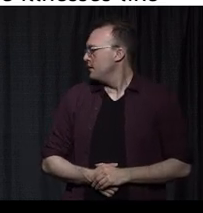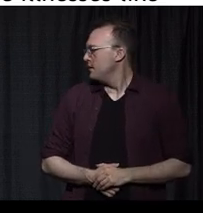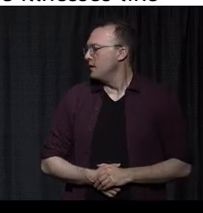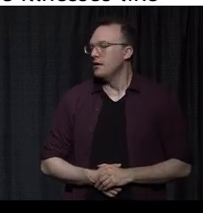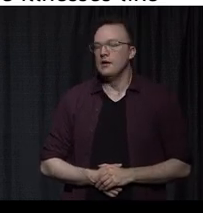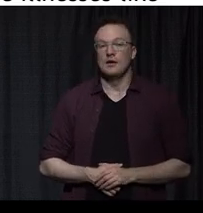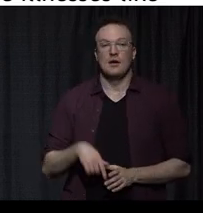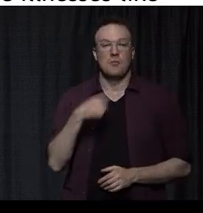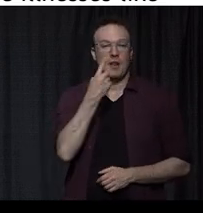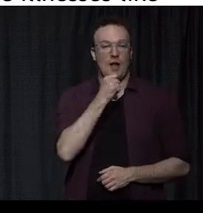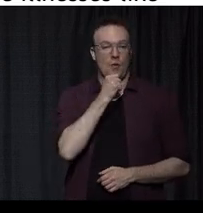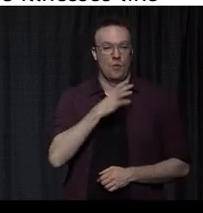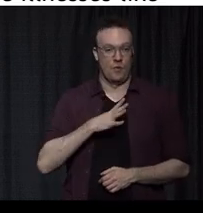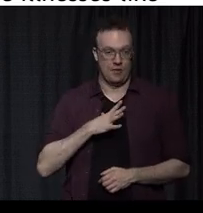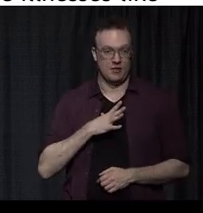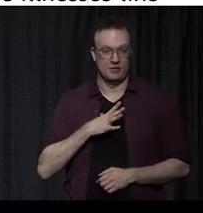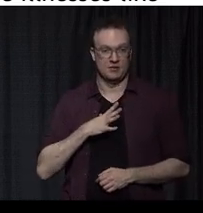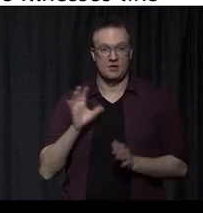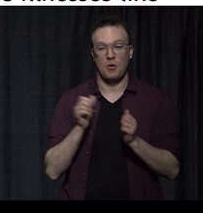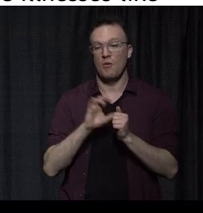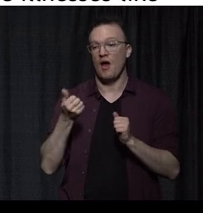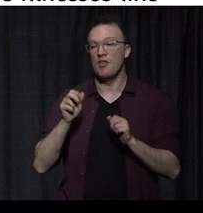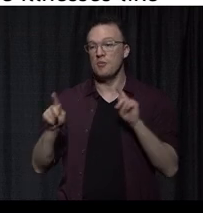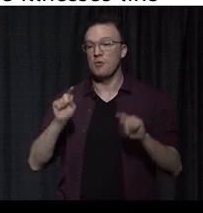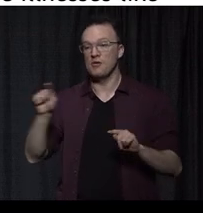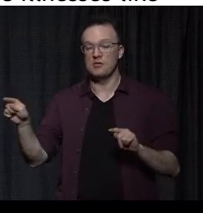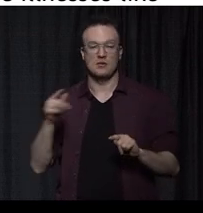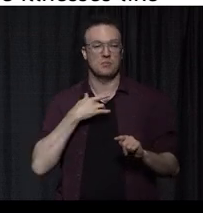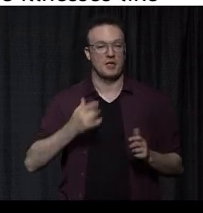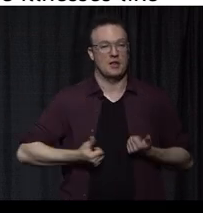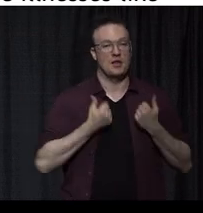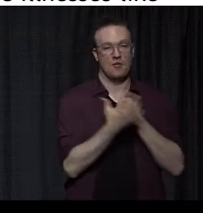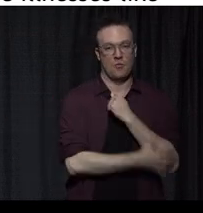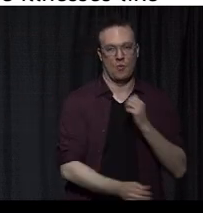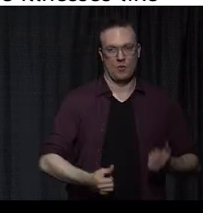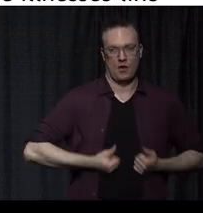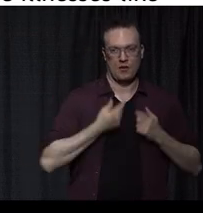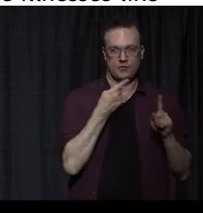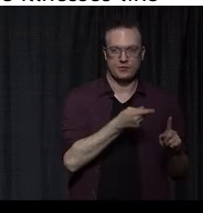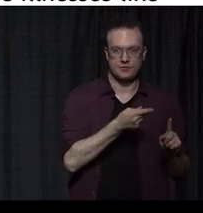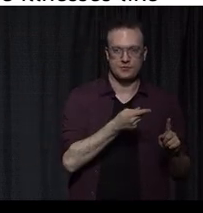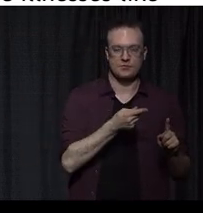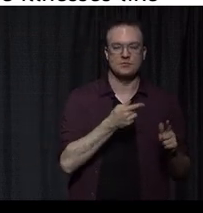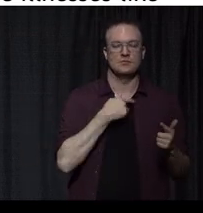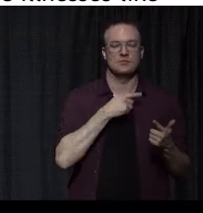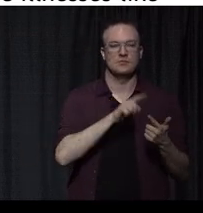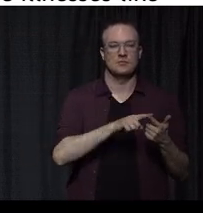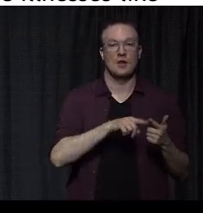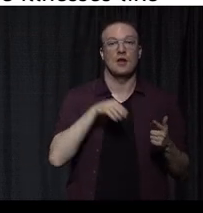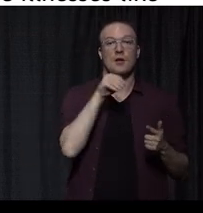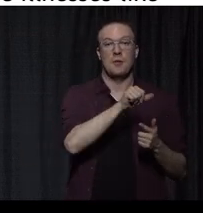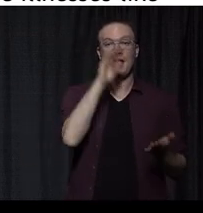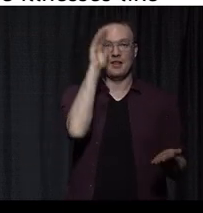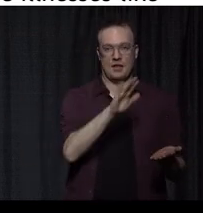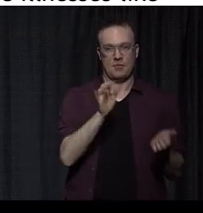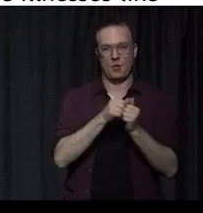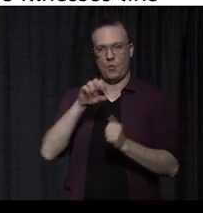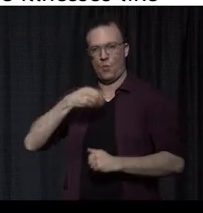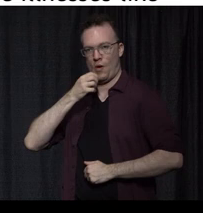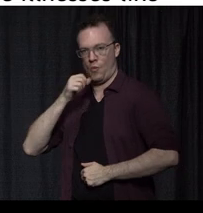Black women are more likely than other groups of people to live in poverty. They're more likely to be paid less than white